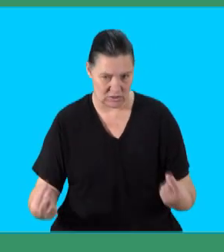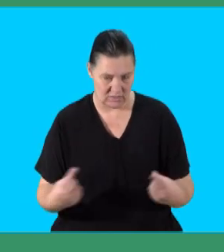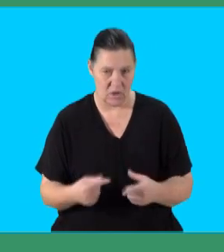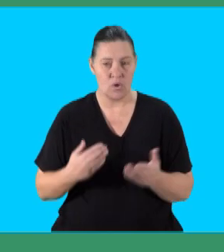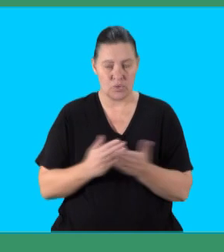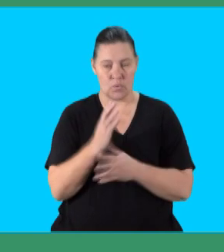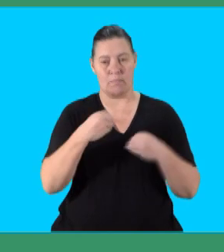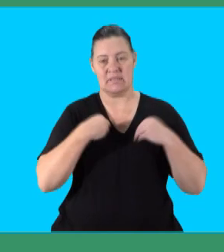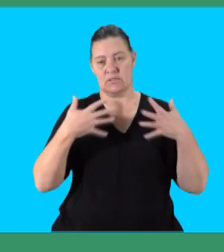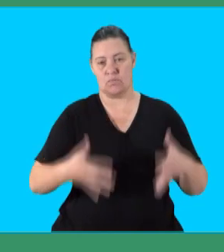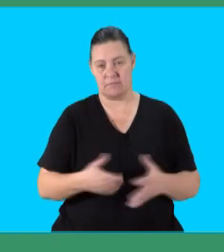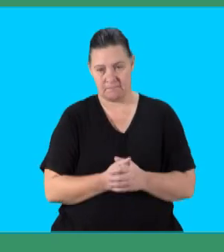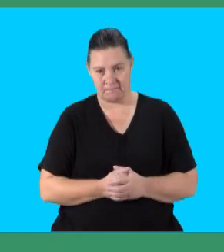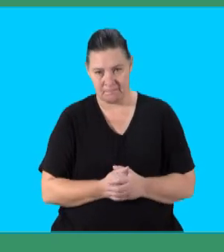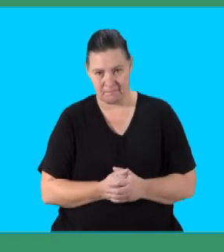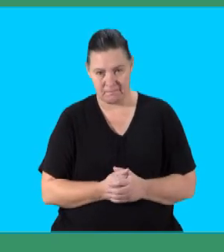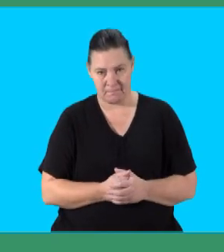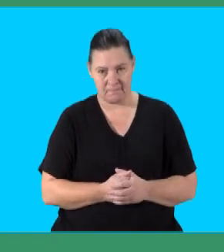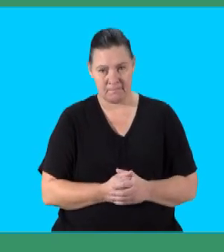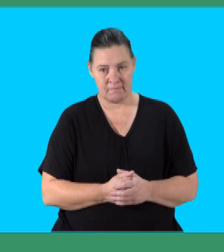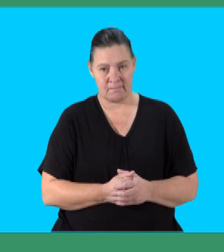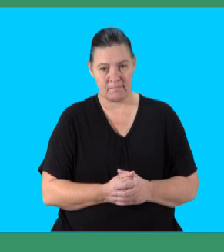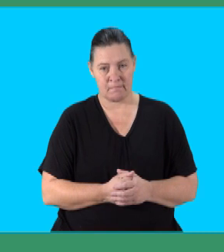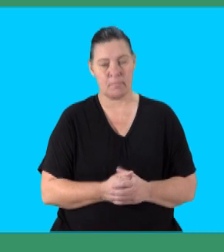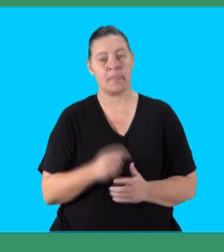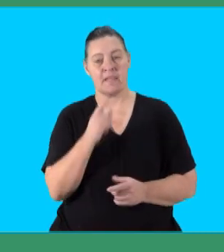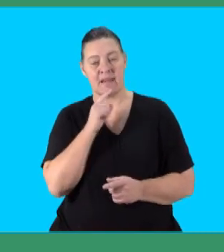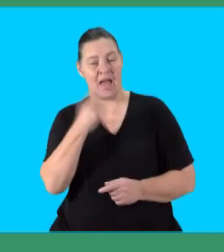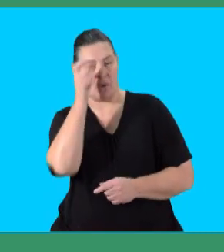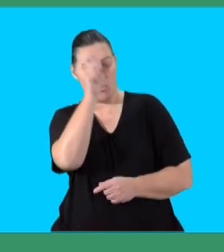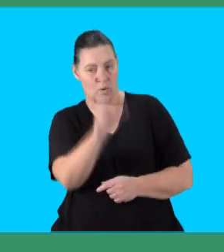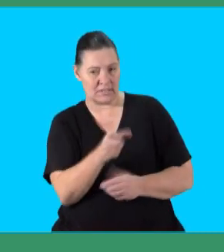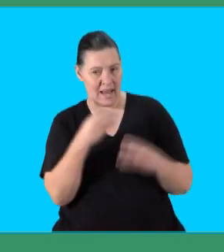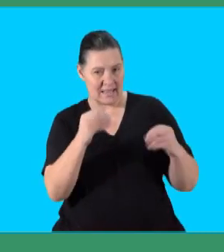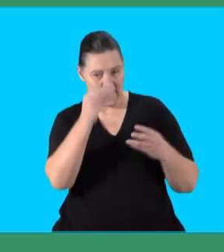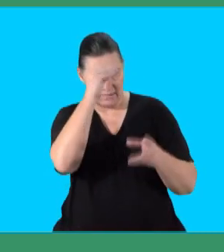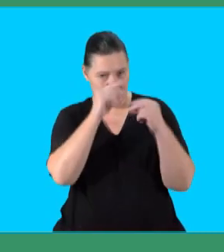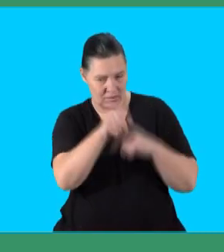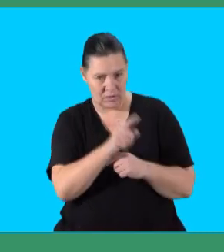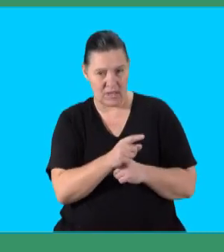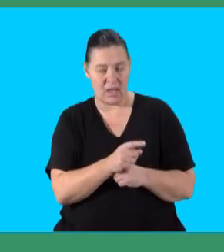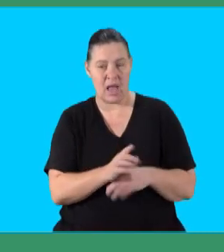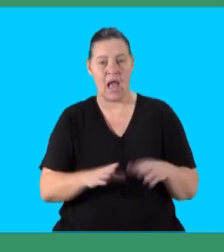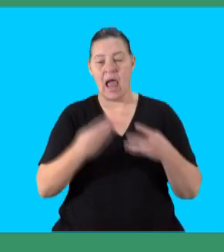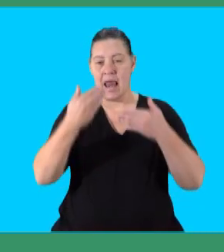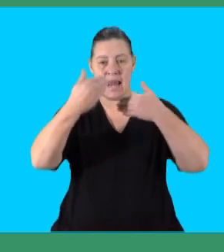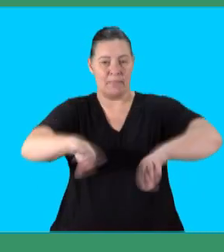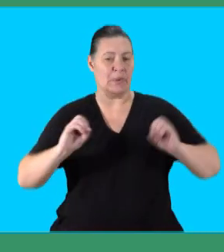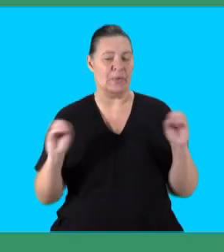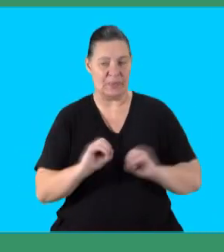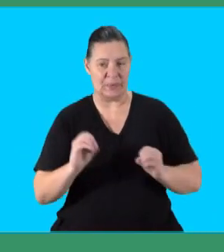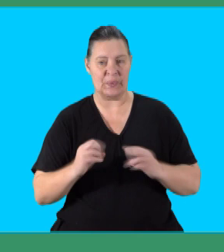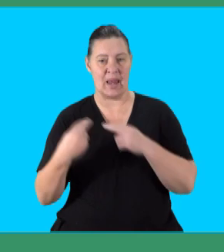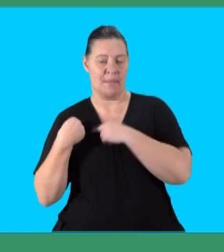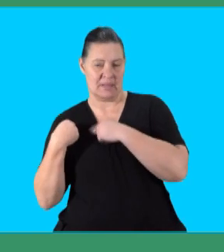business owner. And then another term that you will come across throughout the lesson is unlimited liabilities. It's the